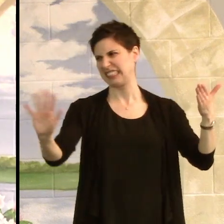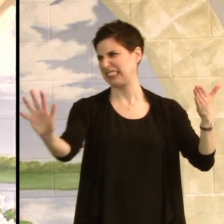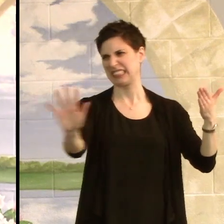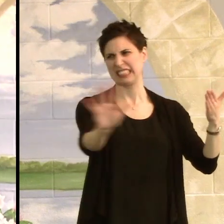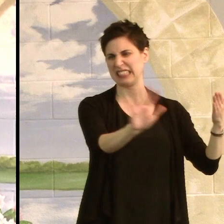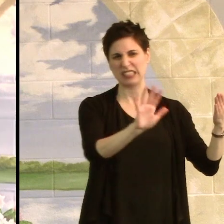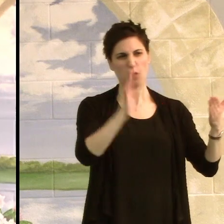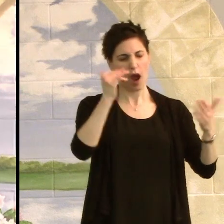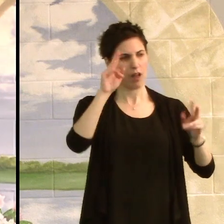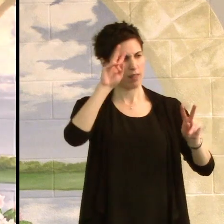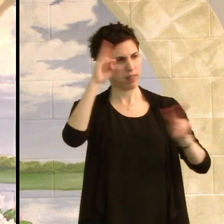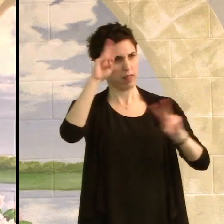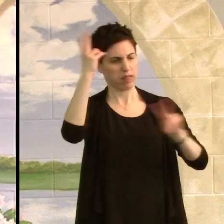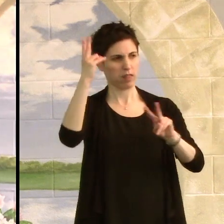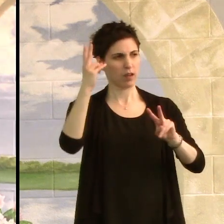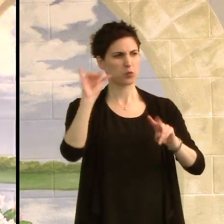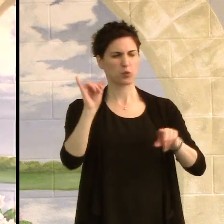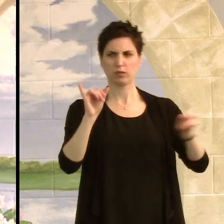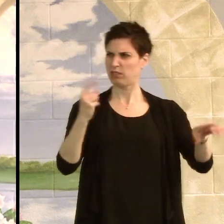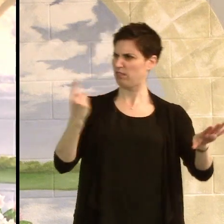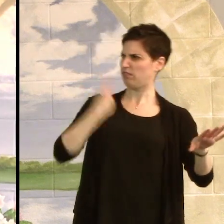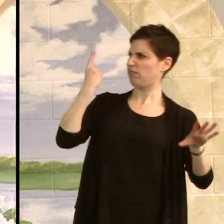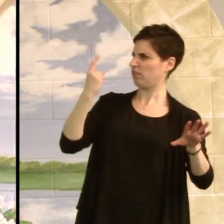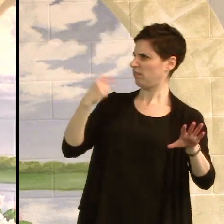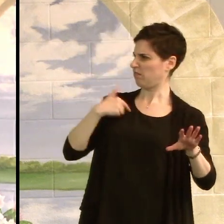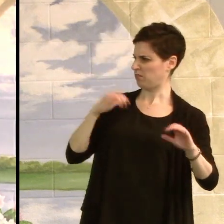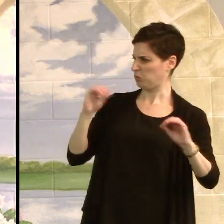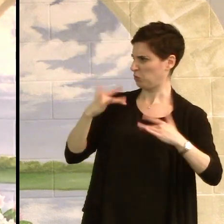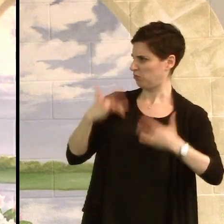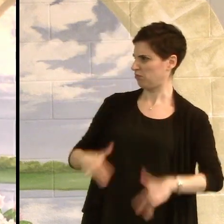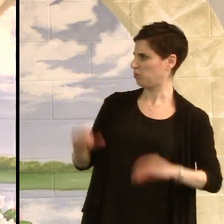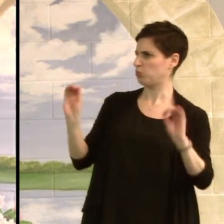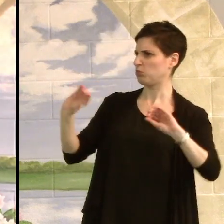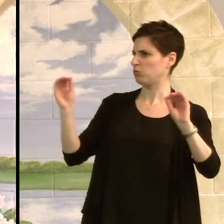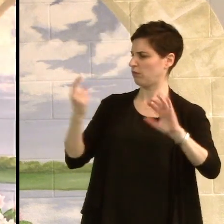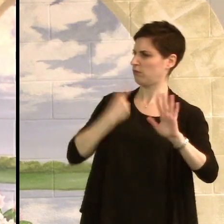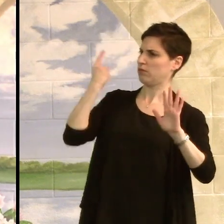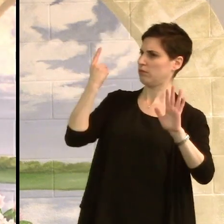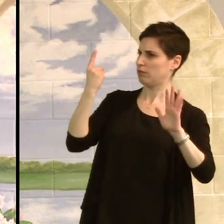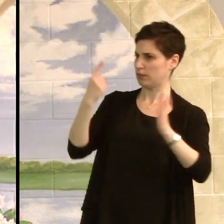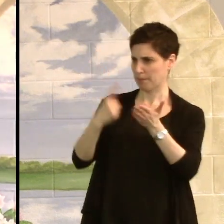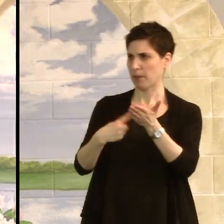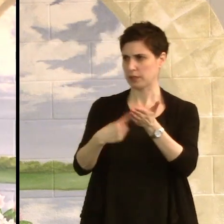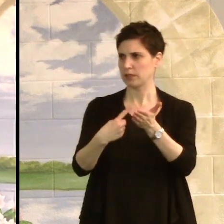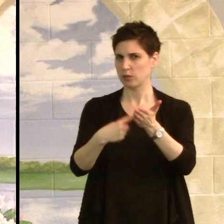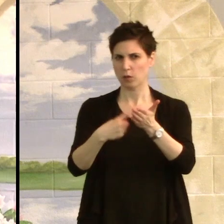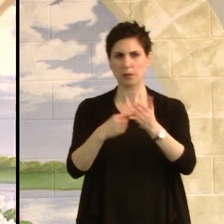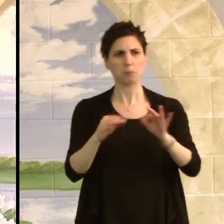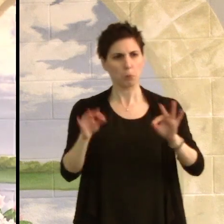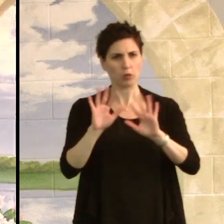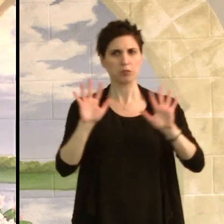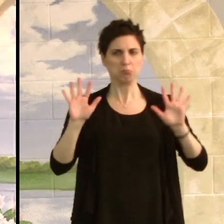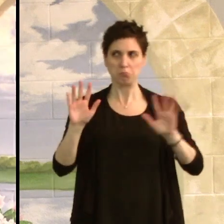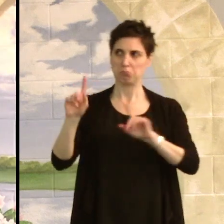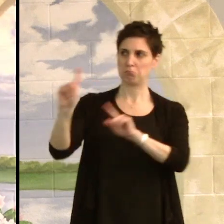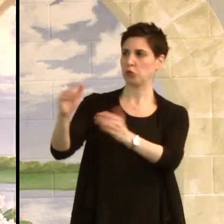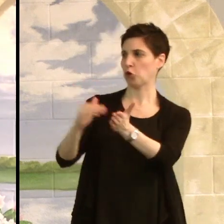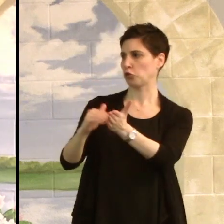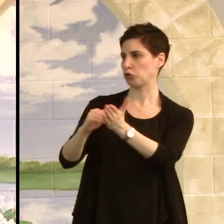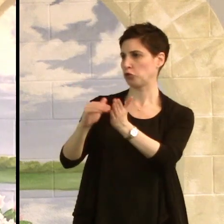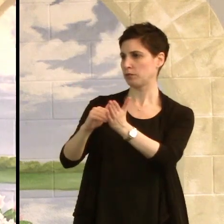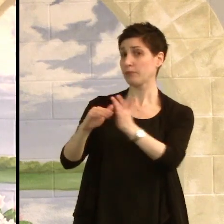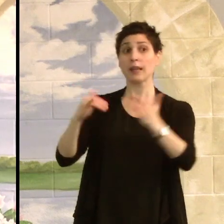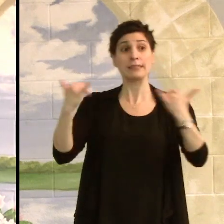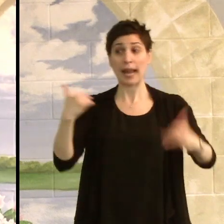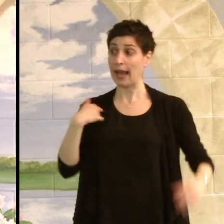misunderstandings and can be very harmful to everyone. What I'm doing today is for general